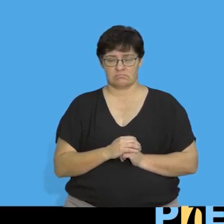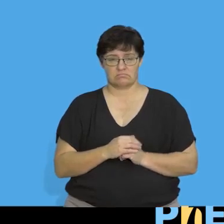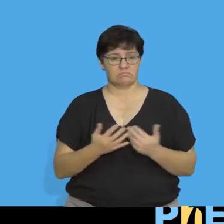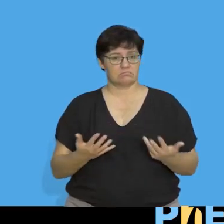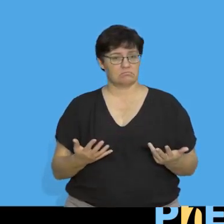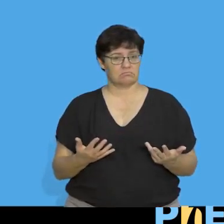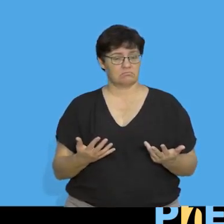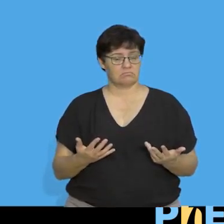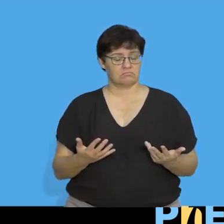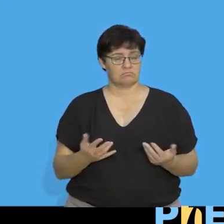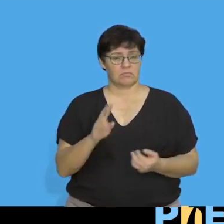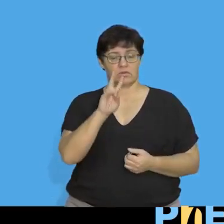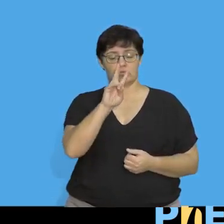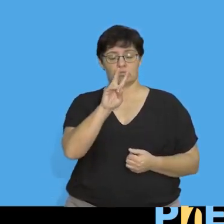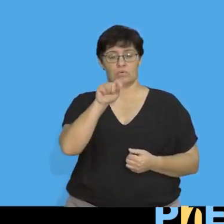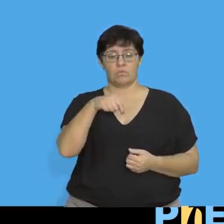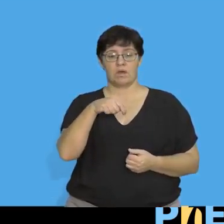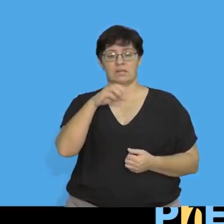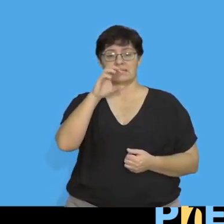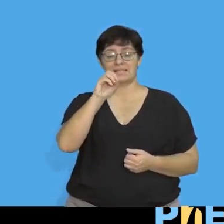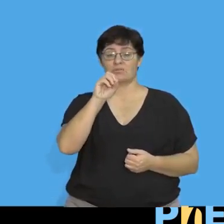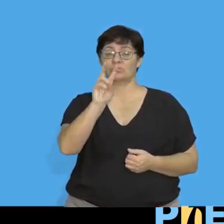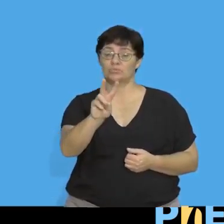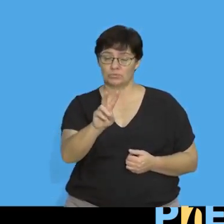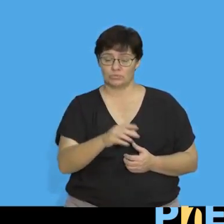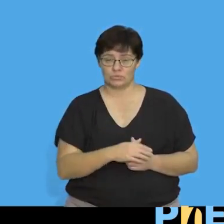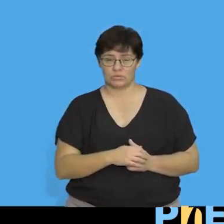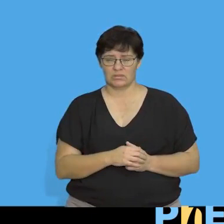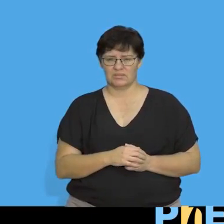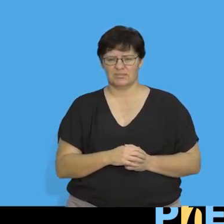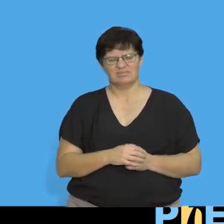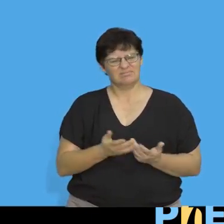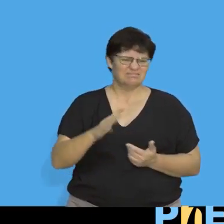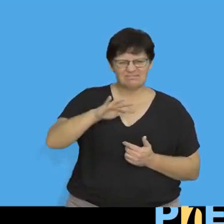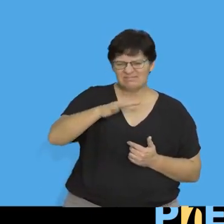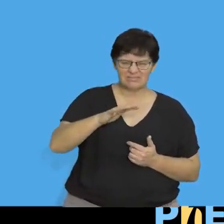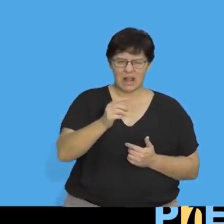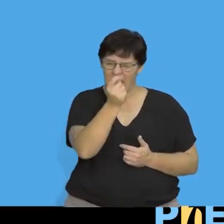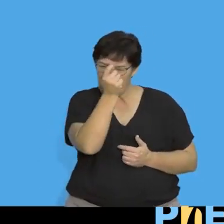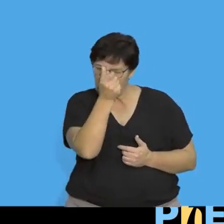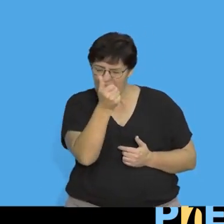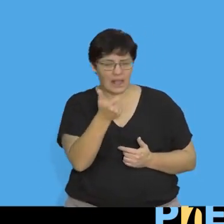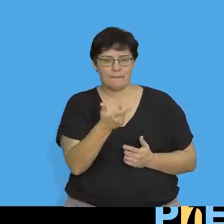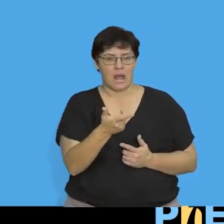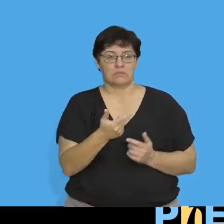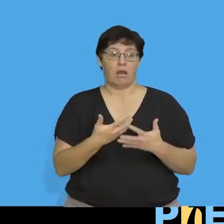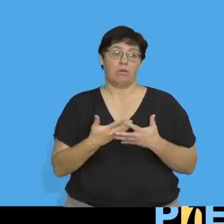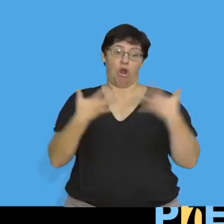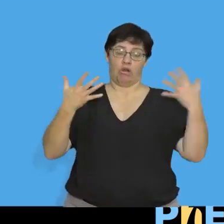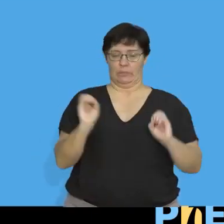And that goes up to 2,02. So it looks like it's changing a little bit, but not by very much.